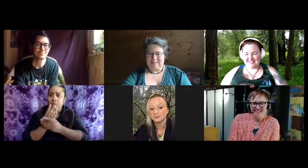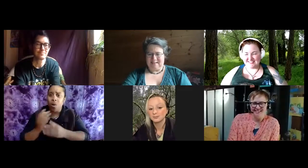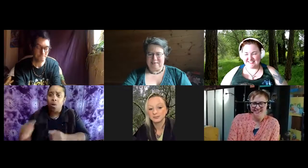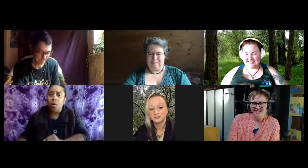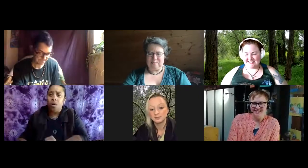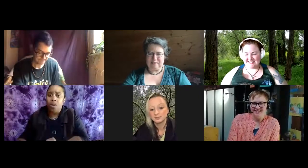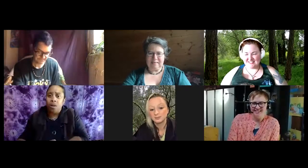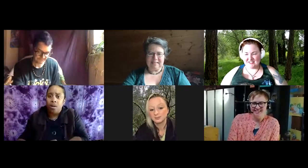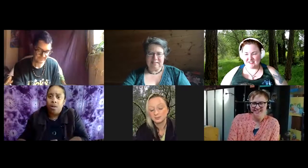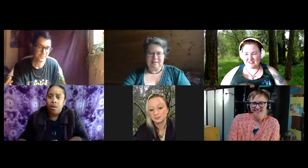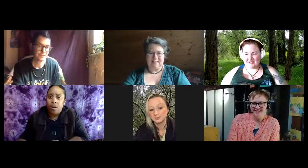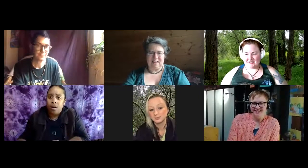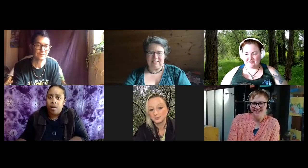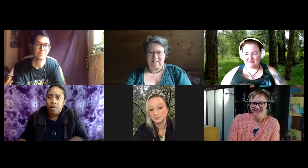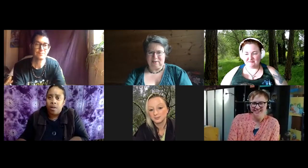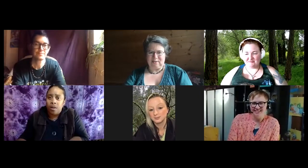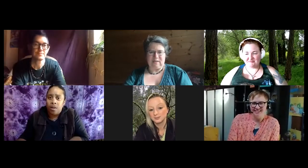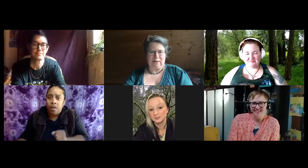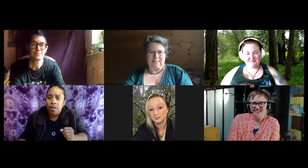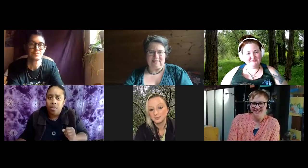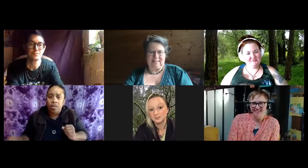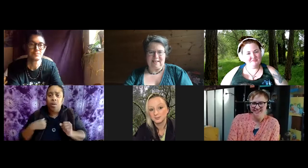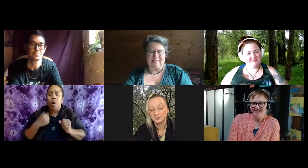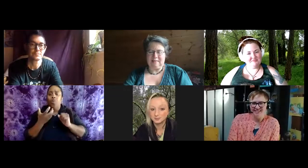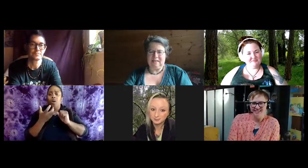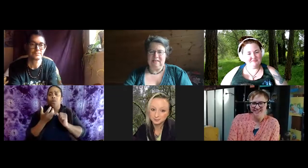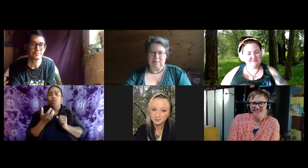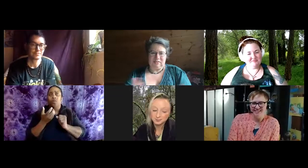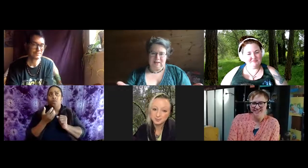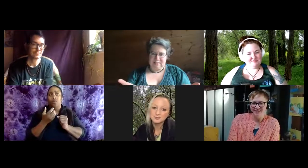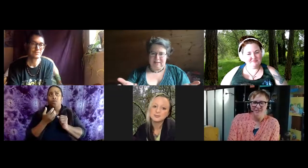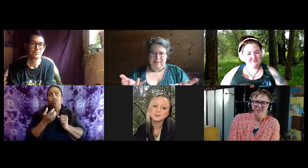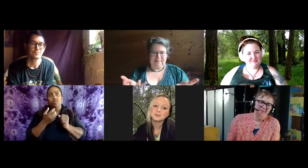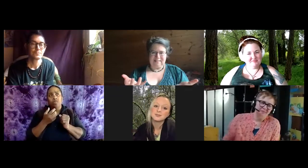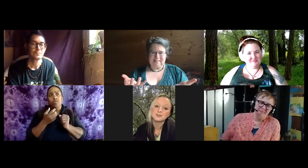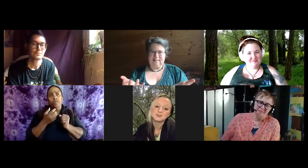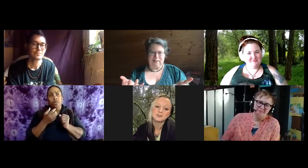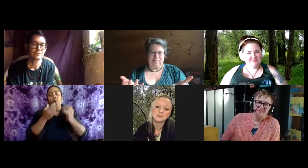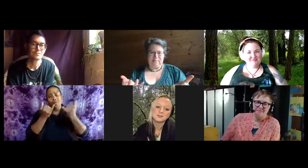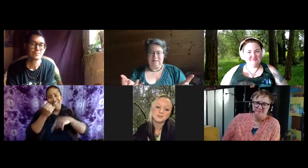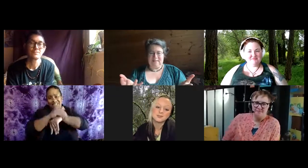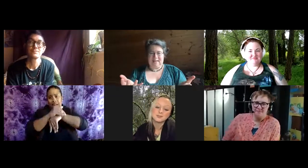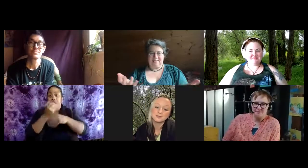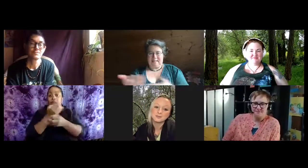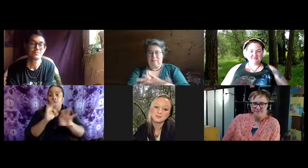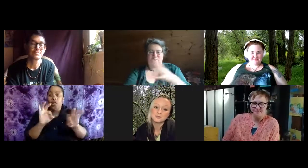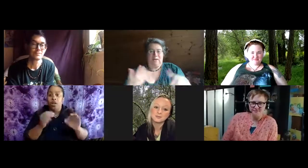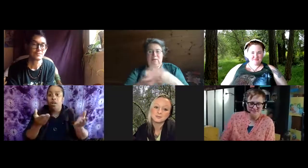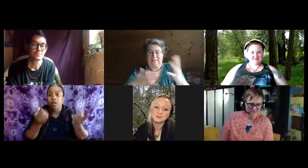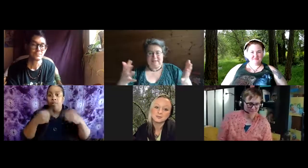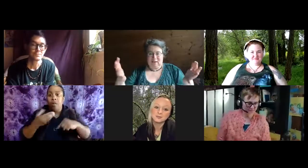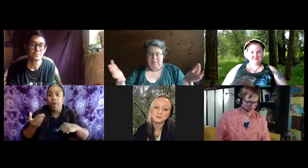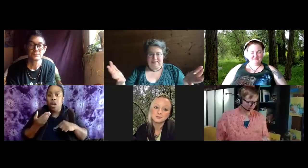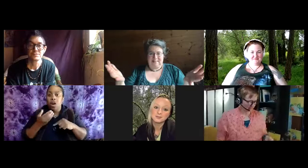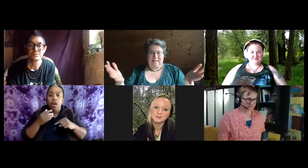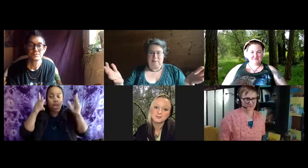Oh, all right. Well, maybe let me set a little bit of the context for the questions tonight. So it's free to be here to listen and learn. We believe that like we hold